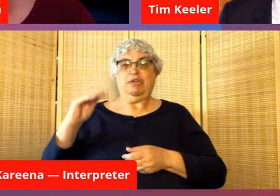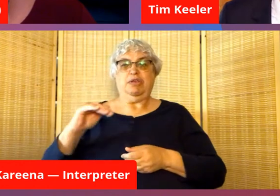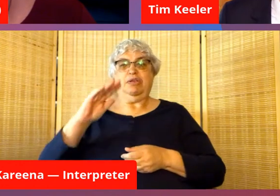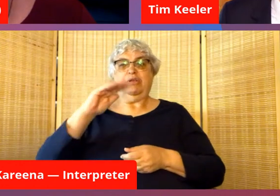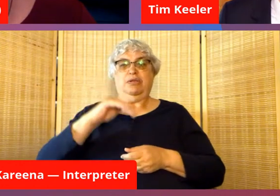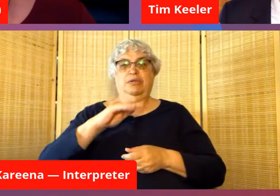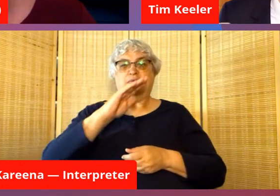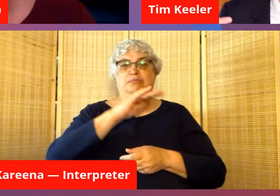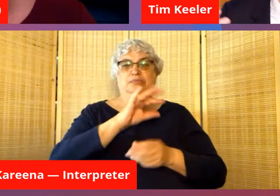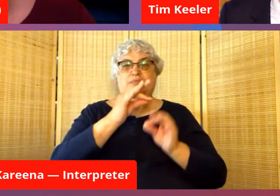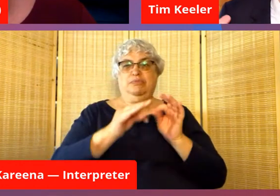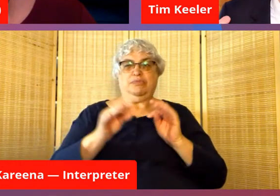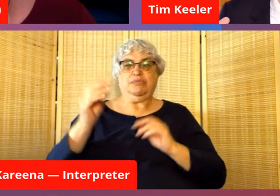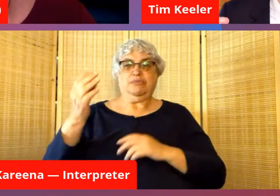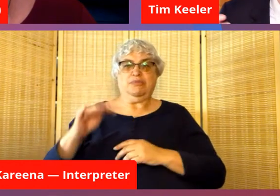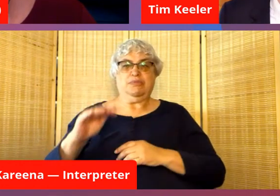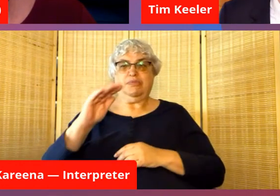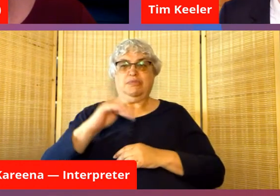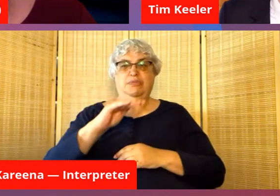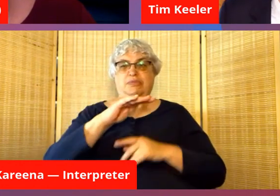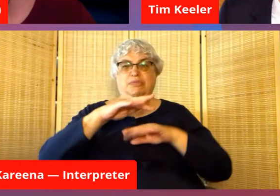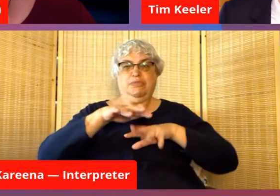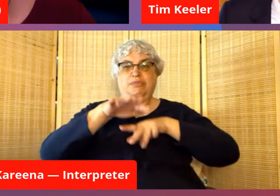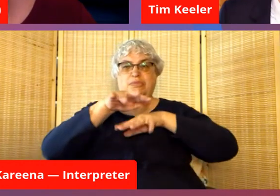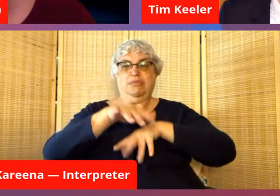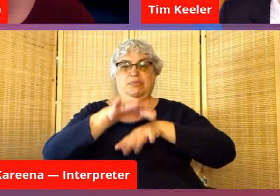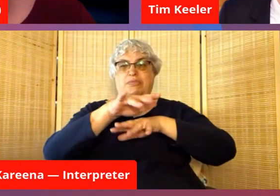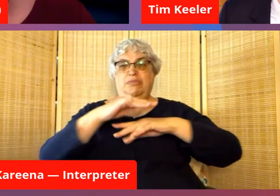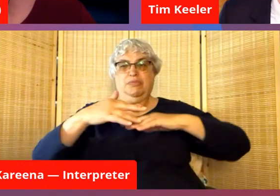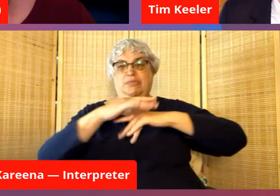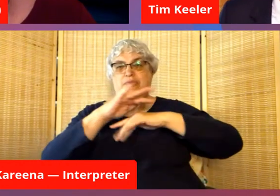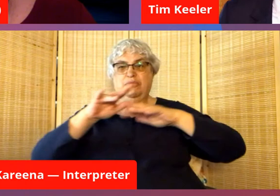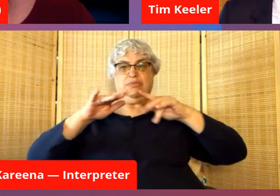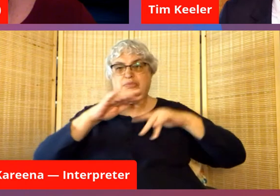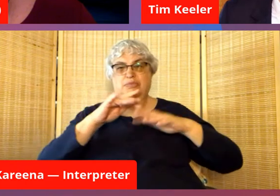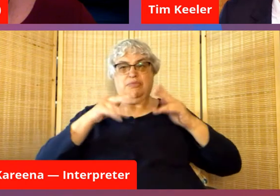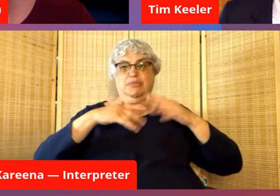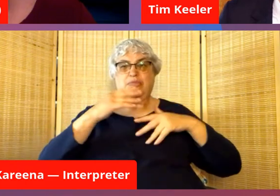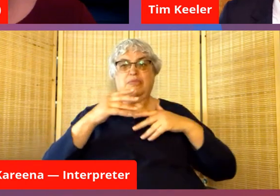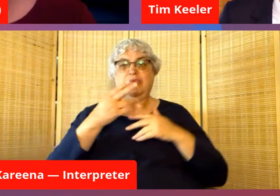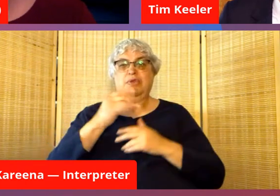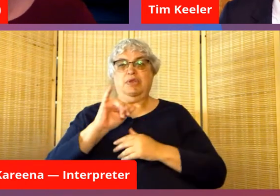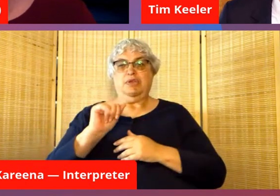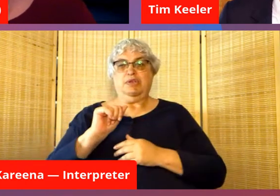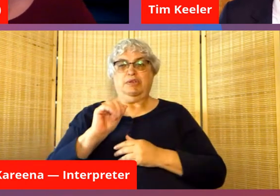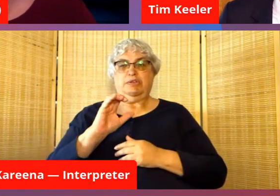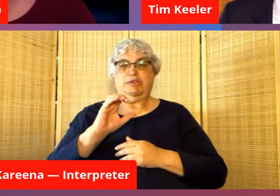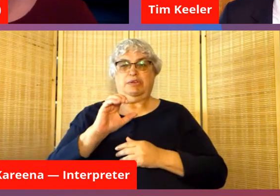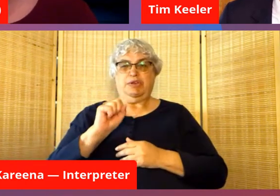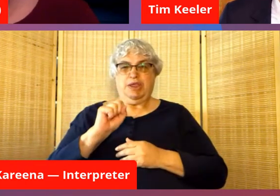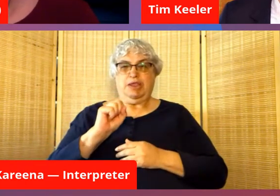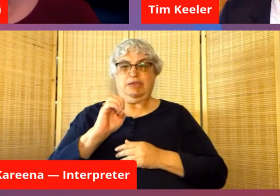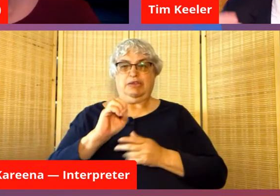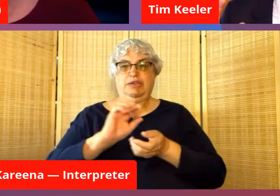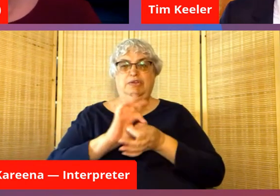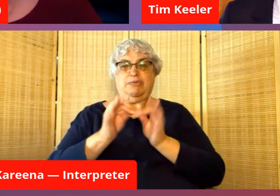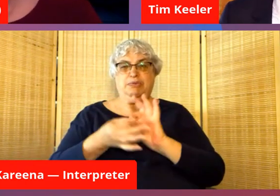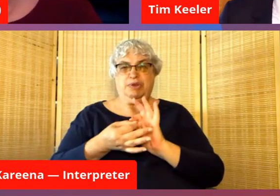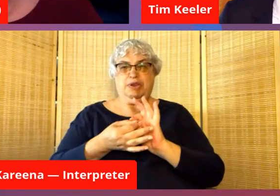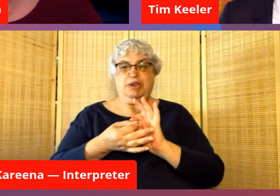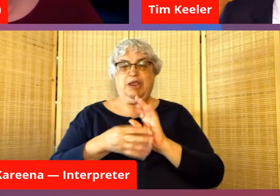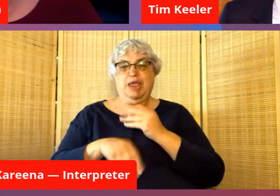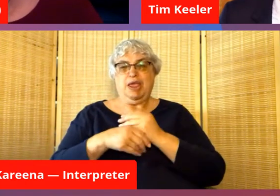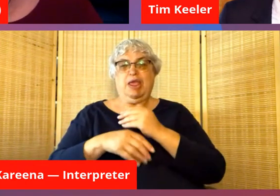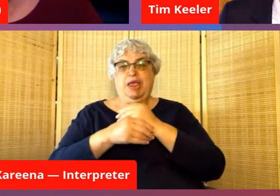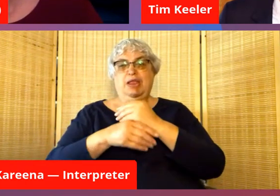beautiful, simple melody. And so this is a bit of a spin on it by a previous music director, Jace Wittig. He interpreted it a little bit and added a